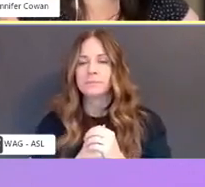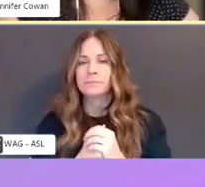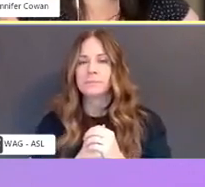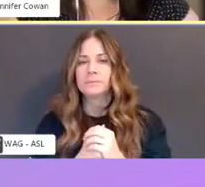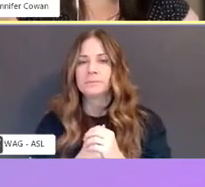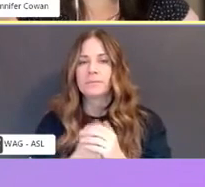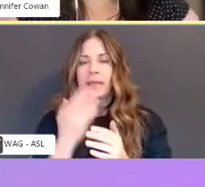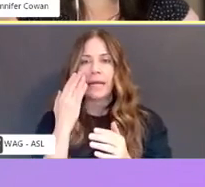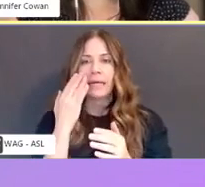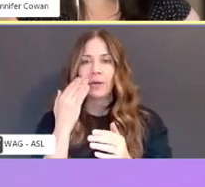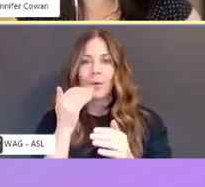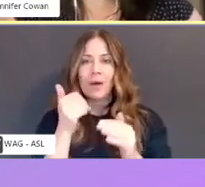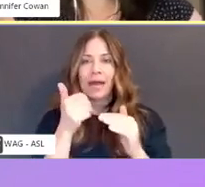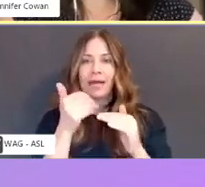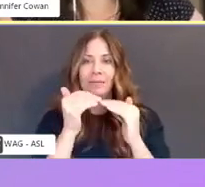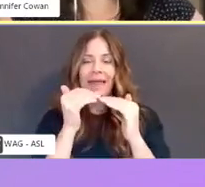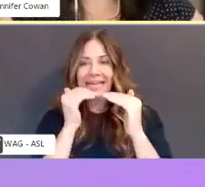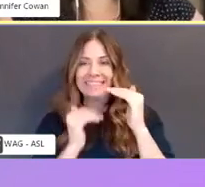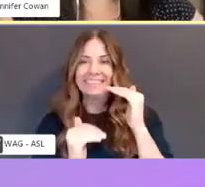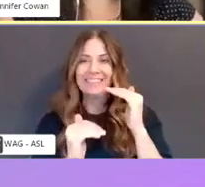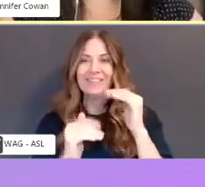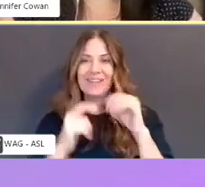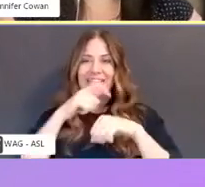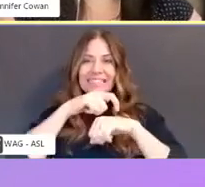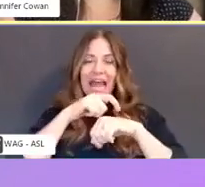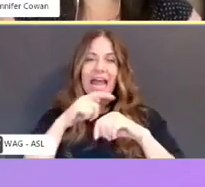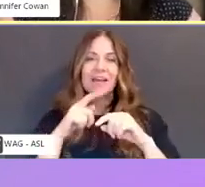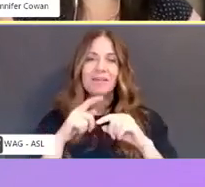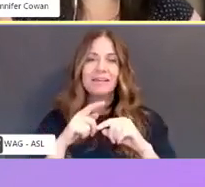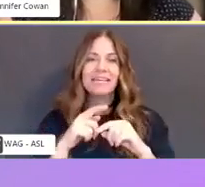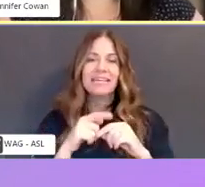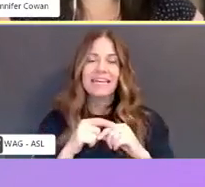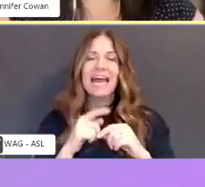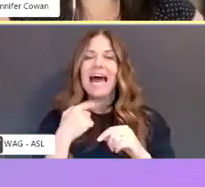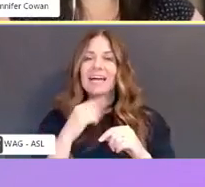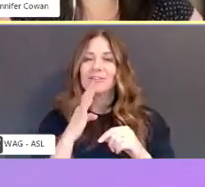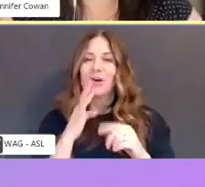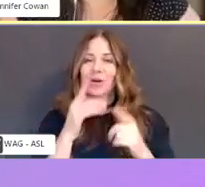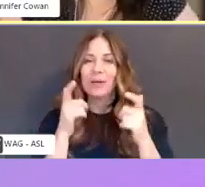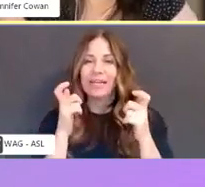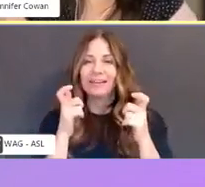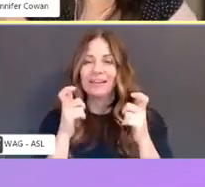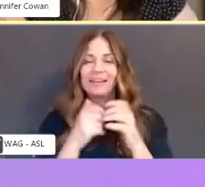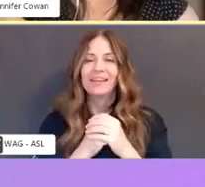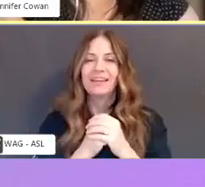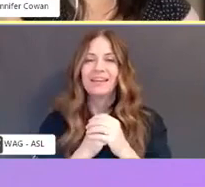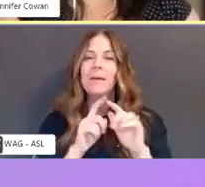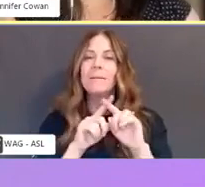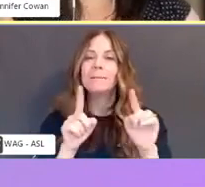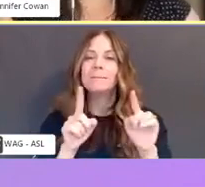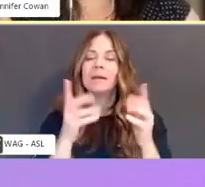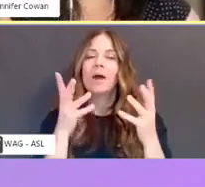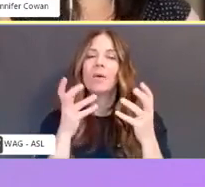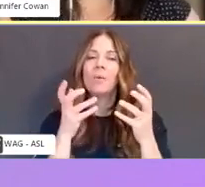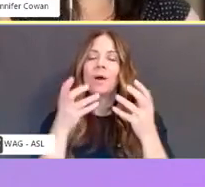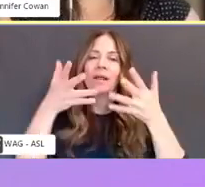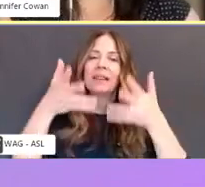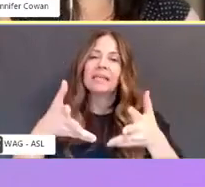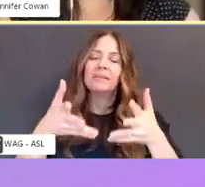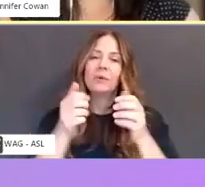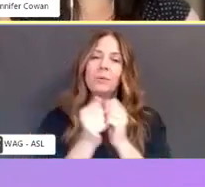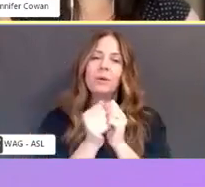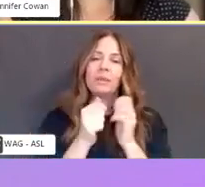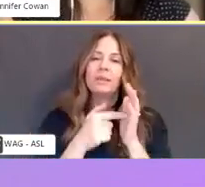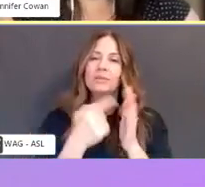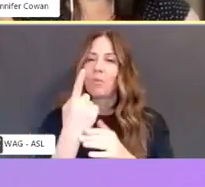And I know that I am under time. I do talk quickly, but I just want to leave you